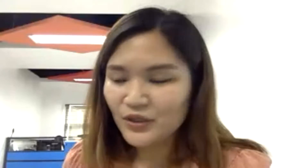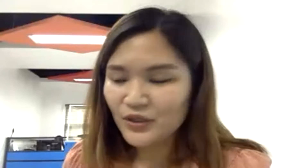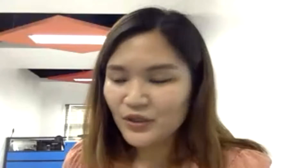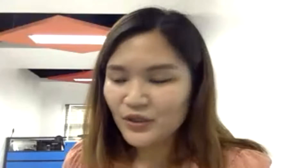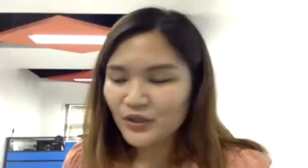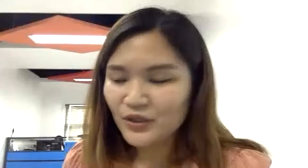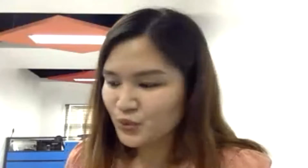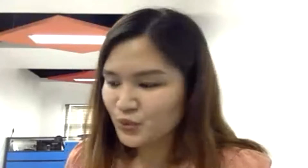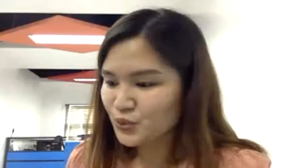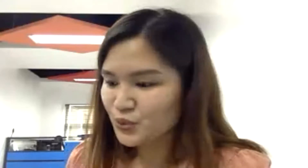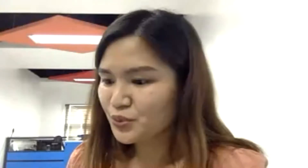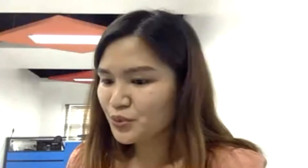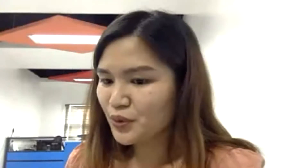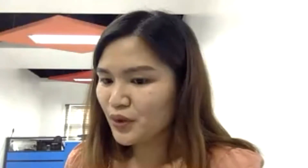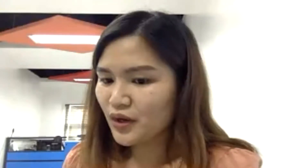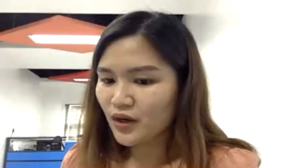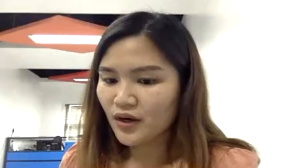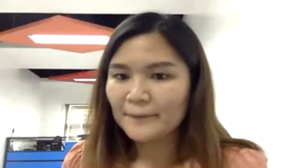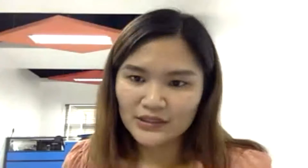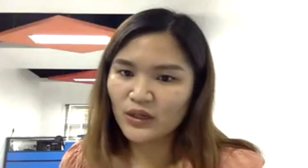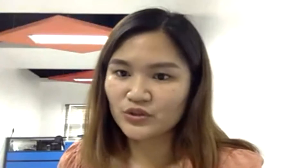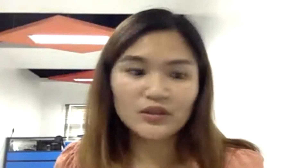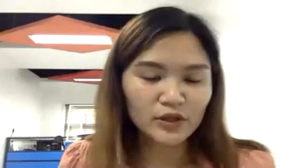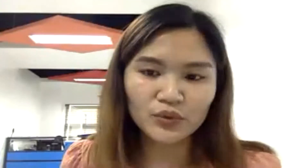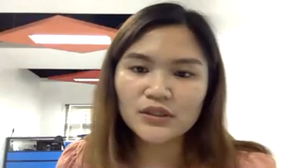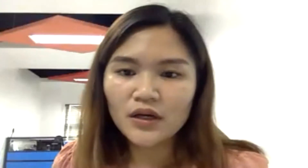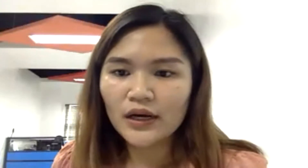add content sa online version ni Starbucks.